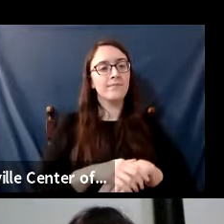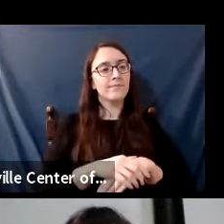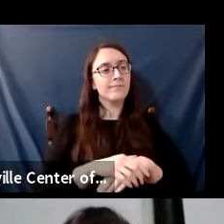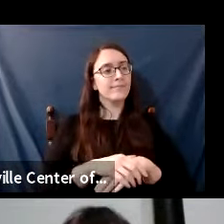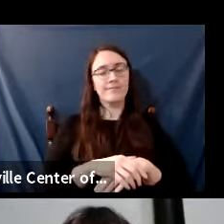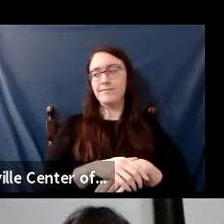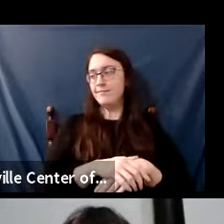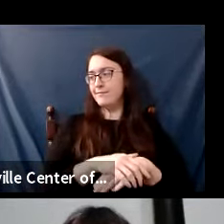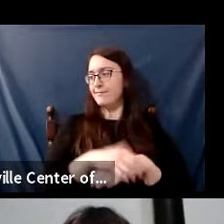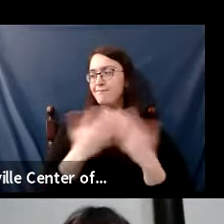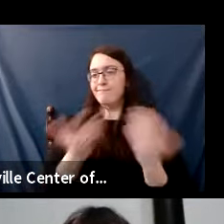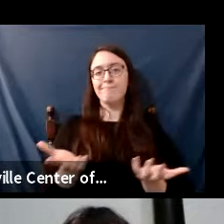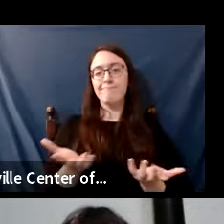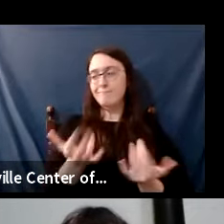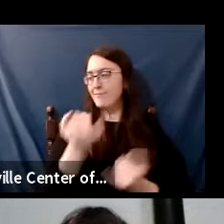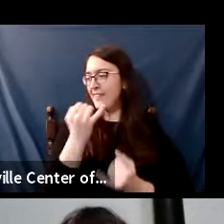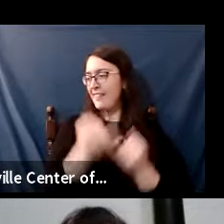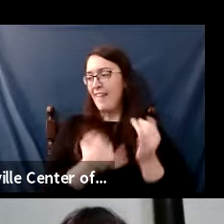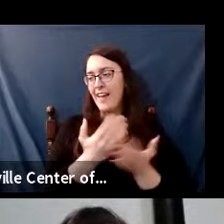that I